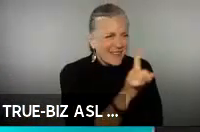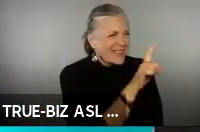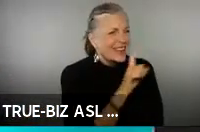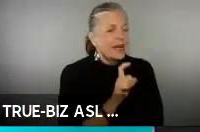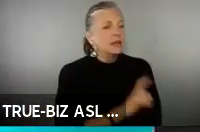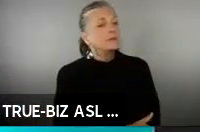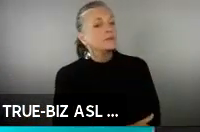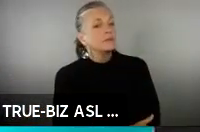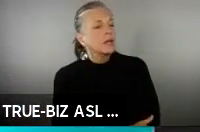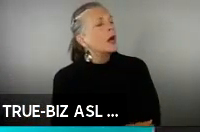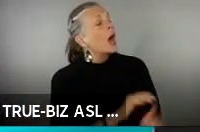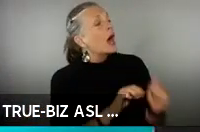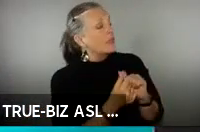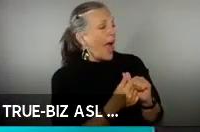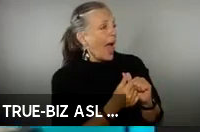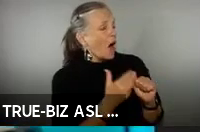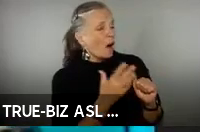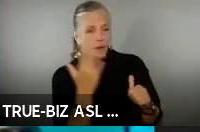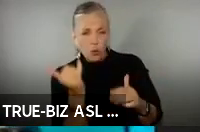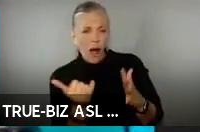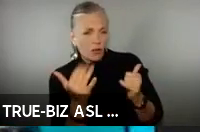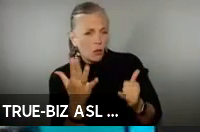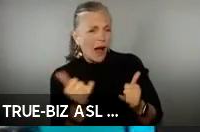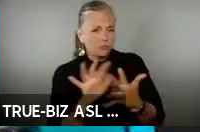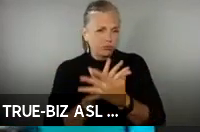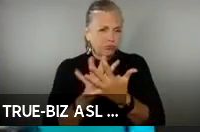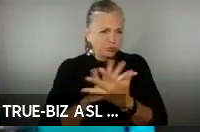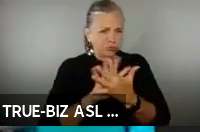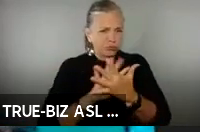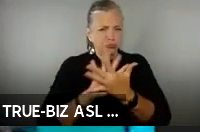get and the how, but why the why?